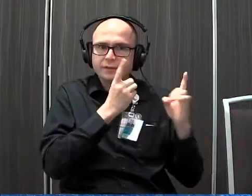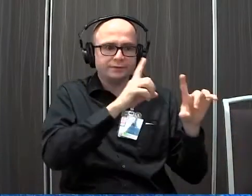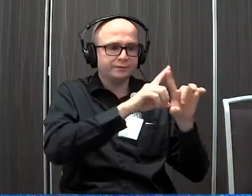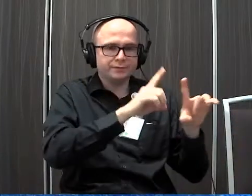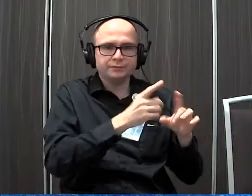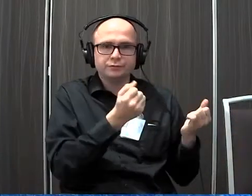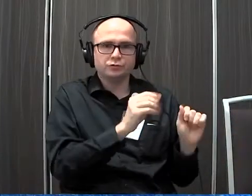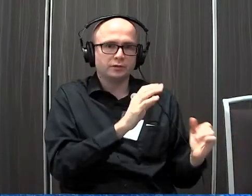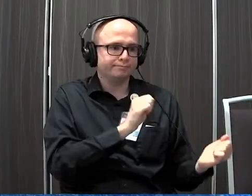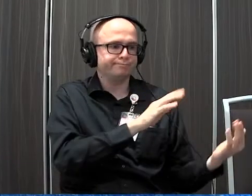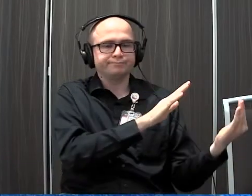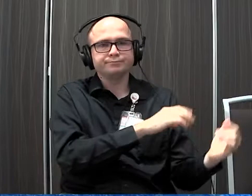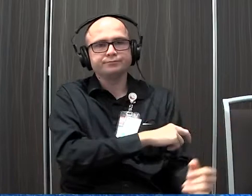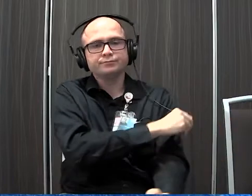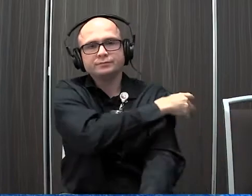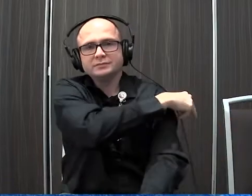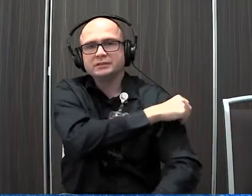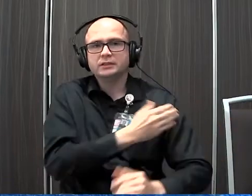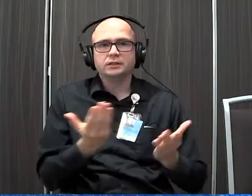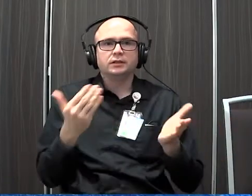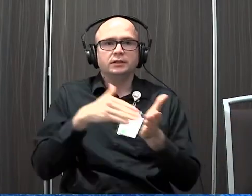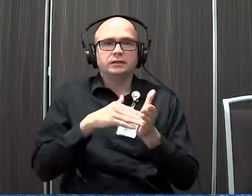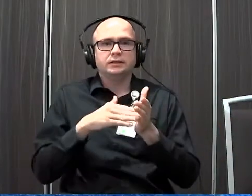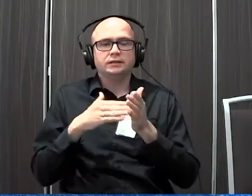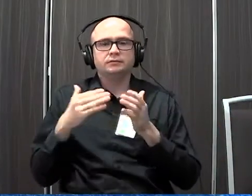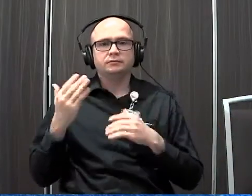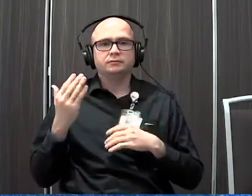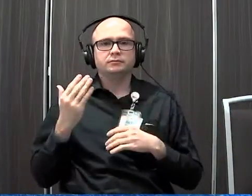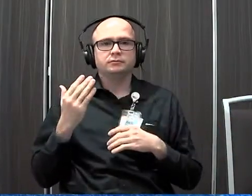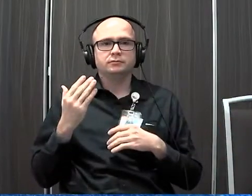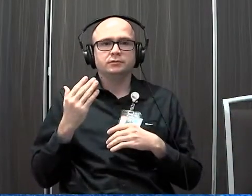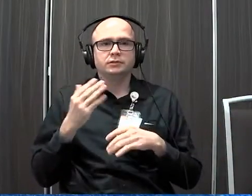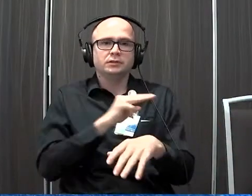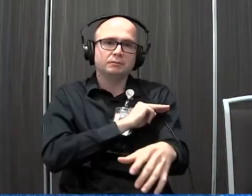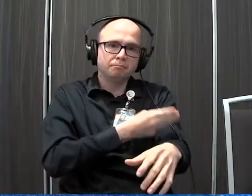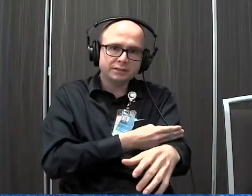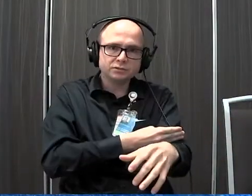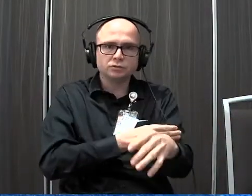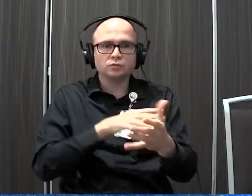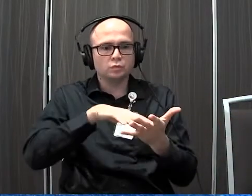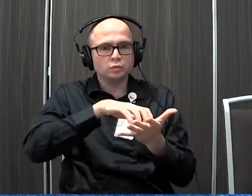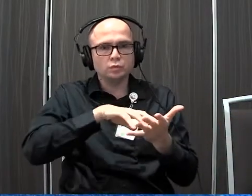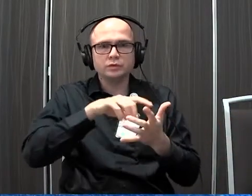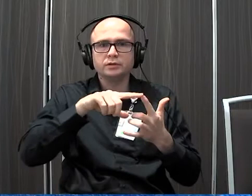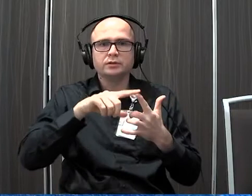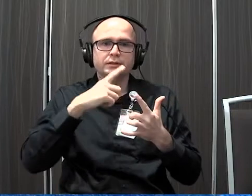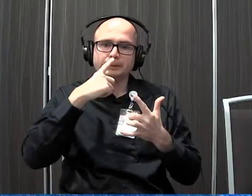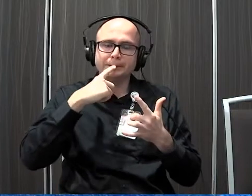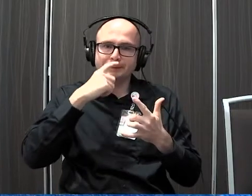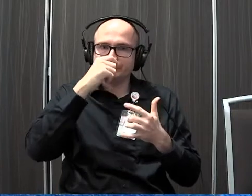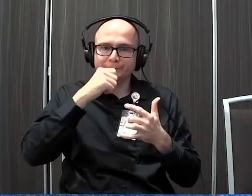combat that. And then again, the structural anomalies such as low muscle tone and the cleft lip and